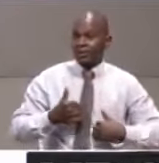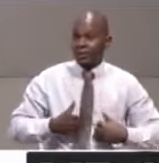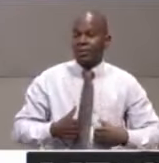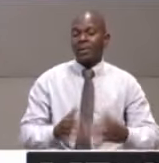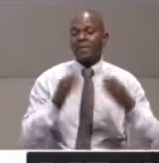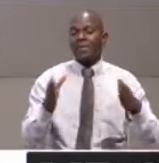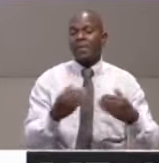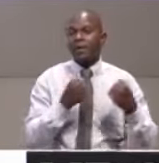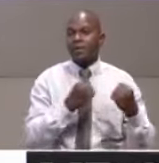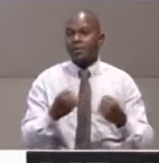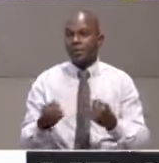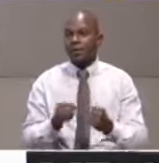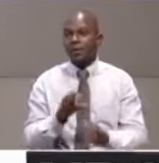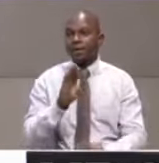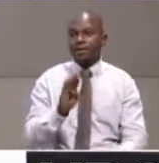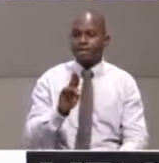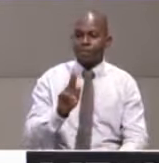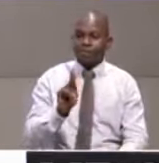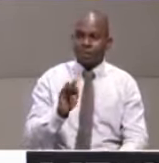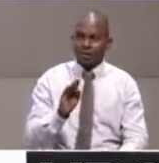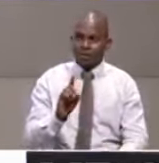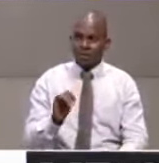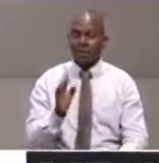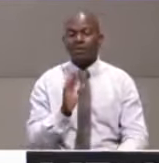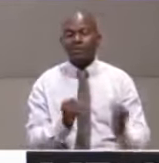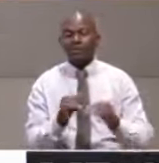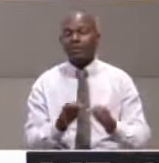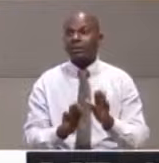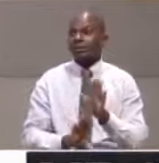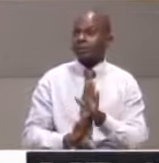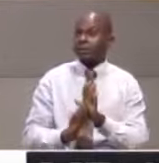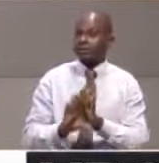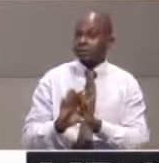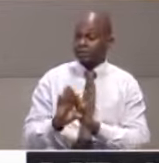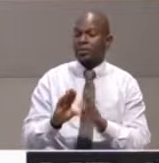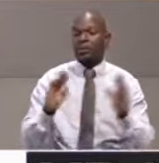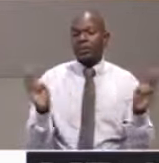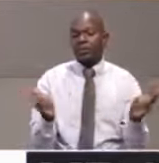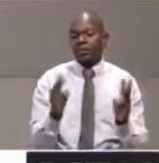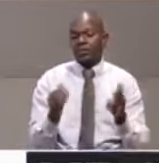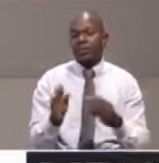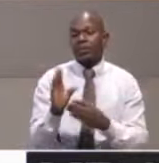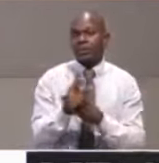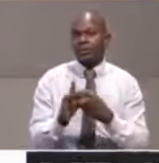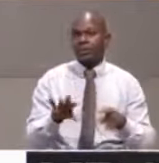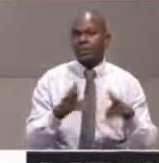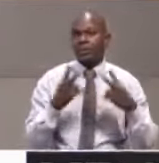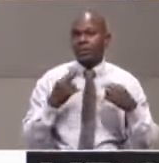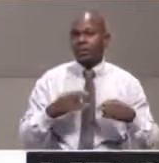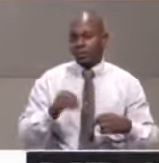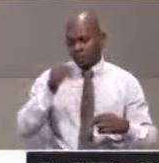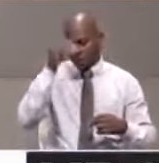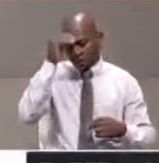major challenges in Bukedea. They also thanked her for the contribution to the development and the welfare of the district in health, education